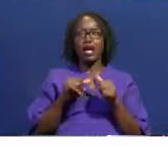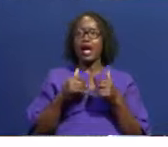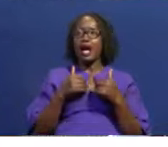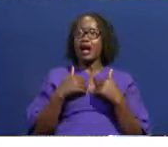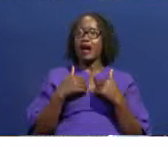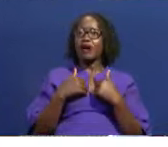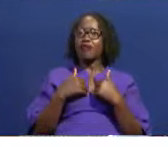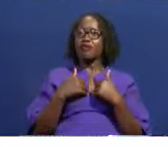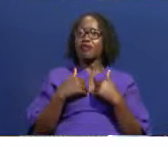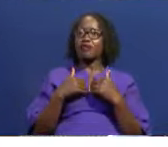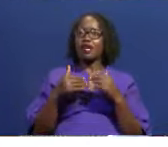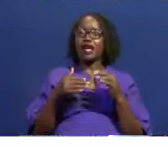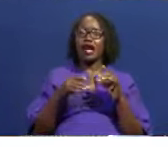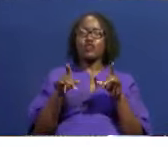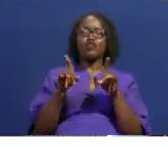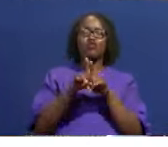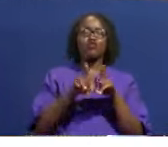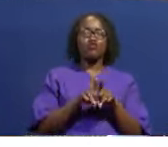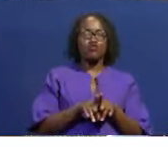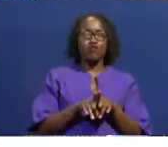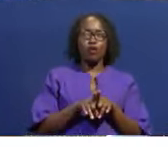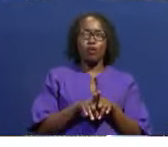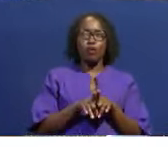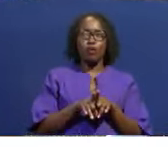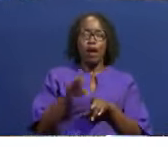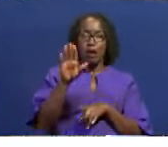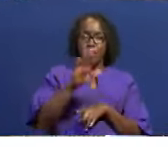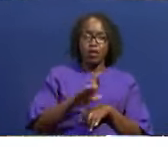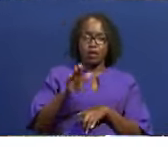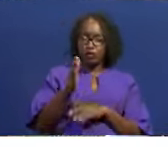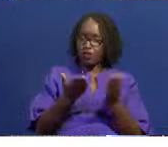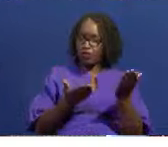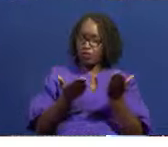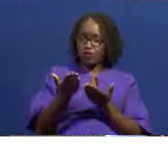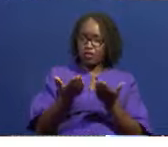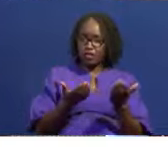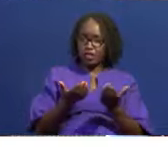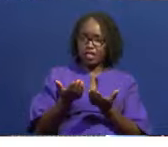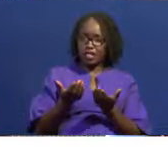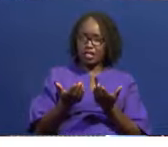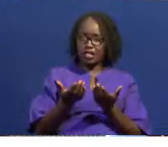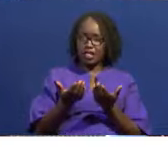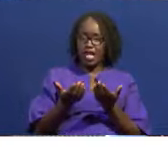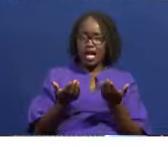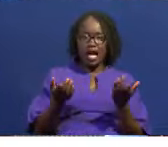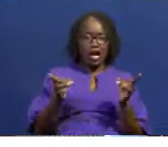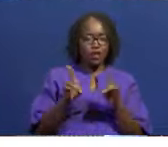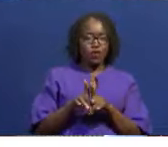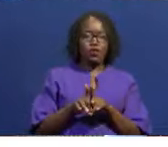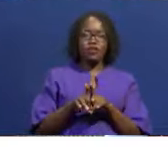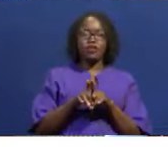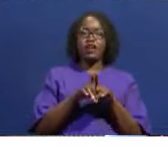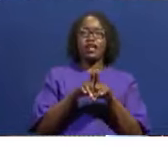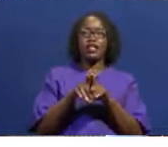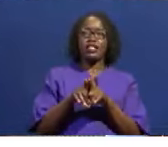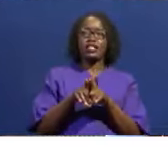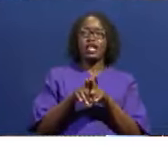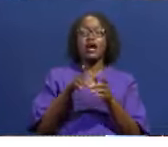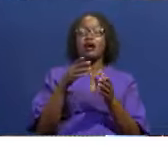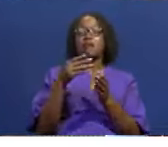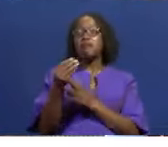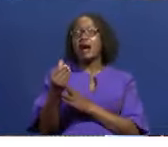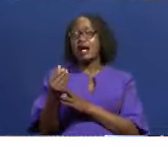having a uniform platform for trade, having a unified